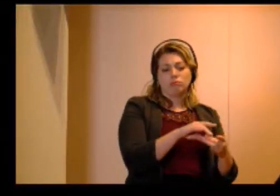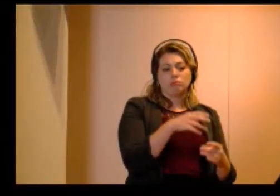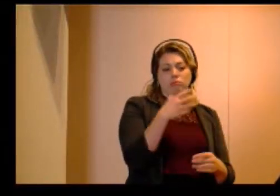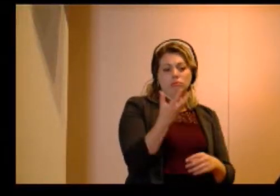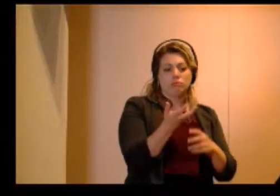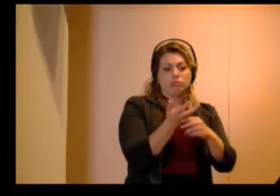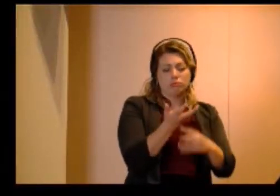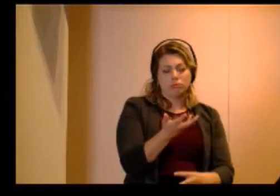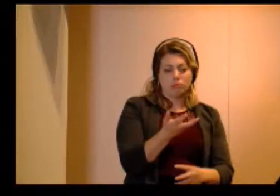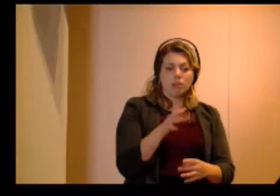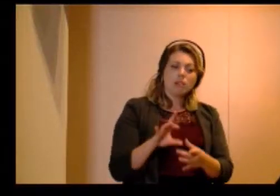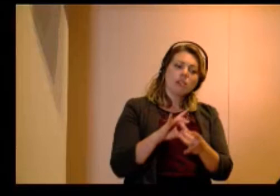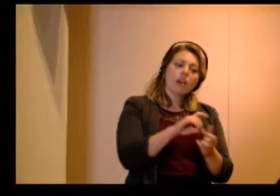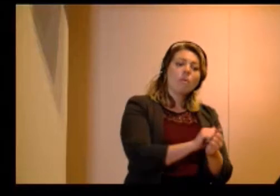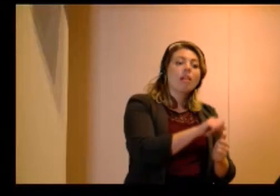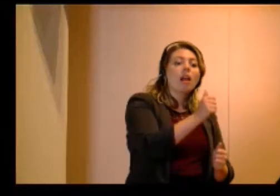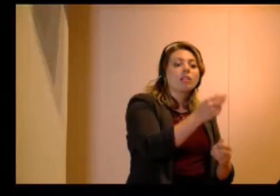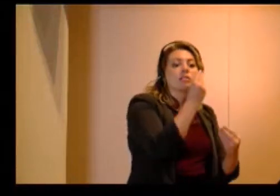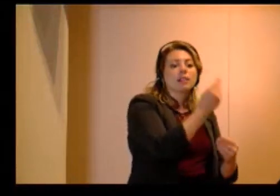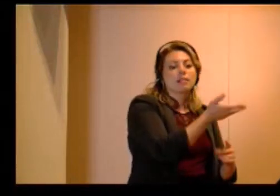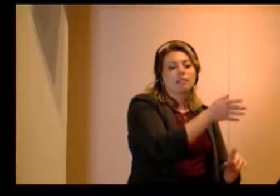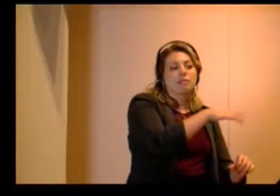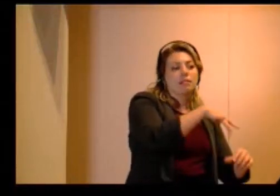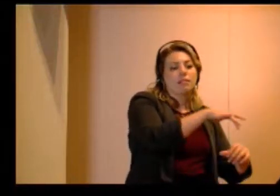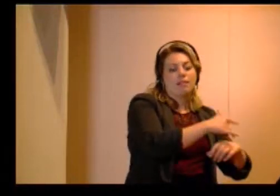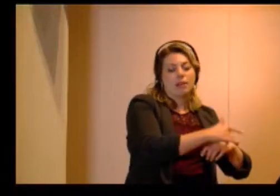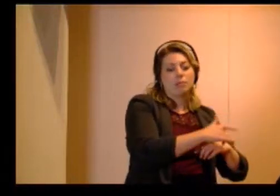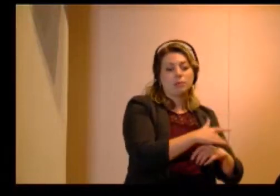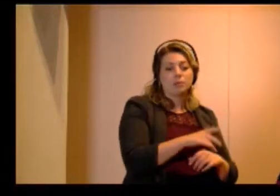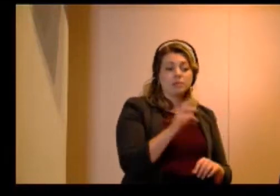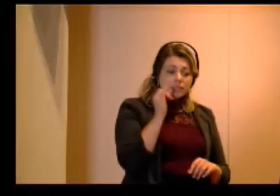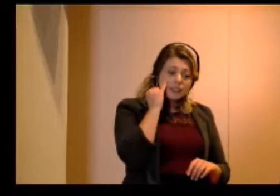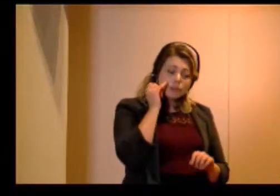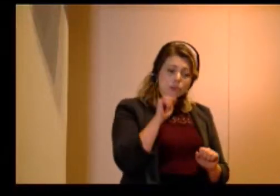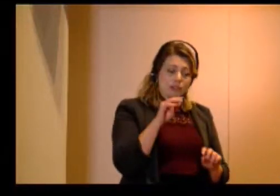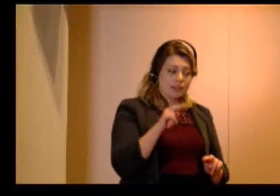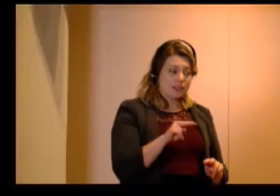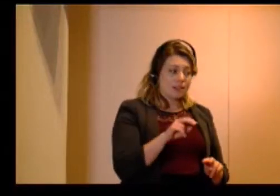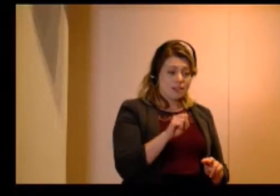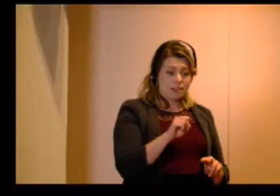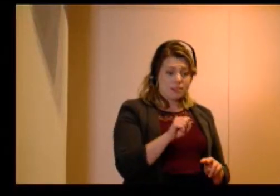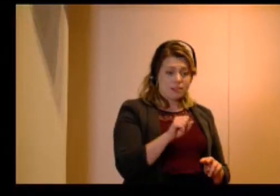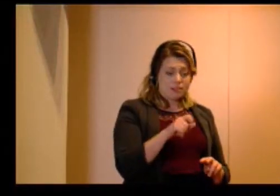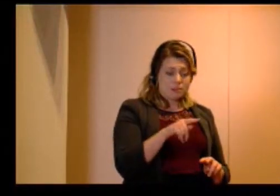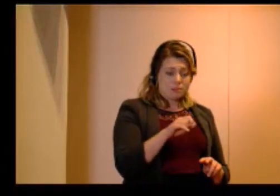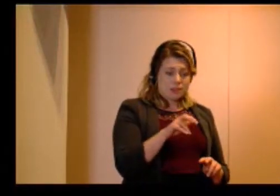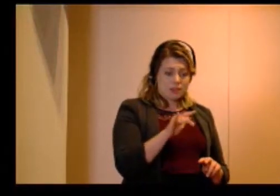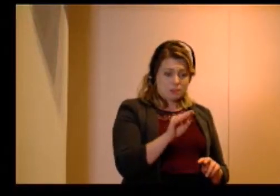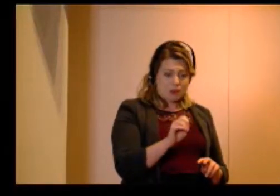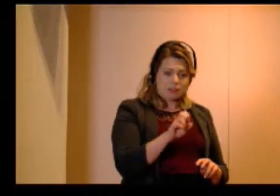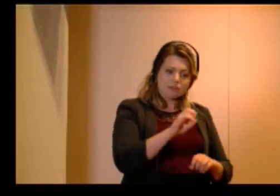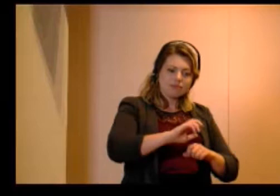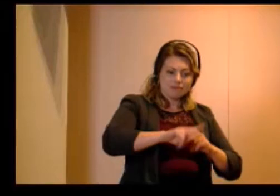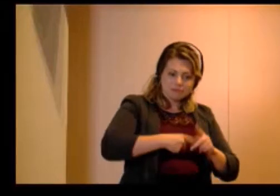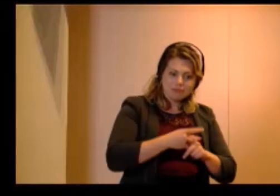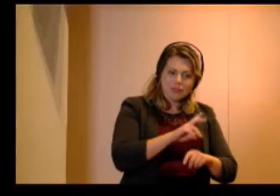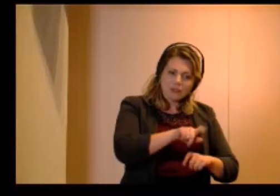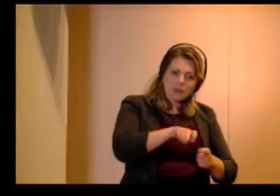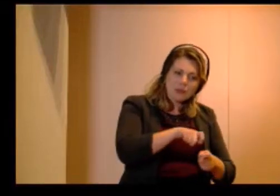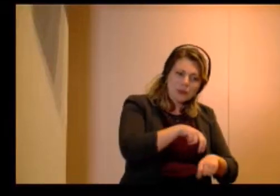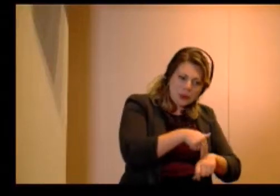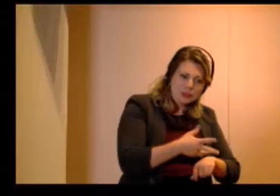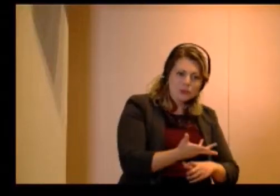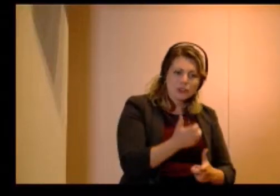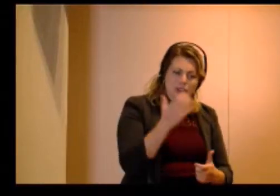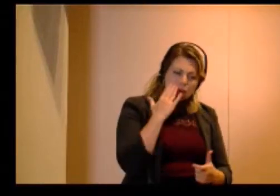other data that is out there, right? So if you look at specimens, but yes, you want to have this one specimen, then you know where it came from and all these things.